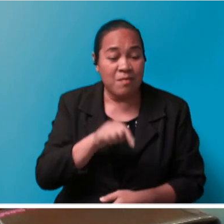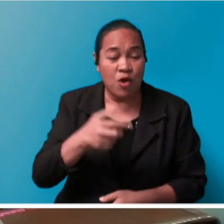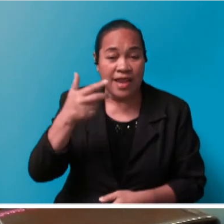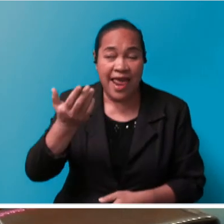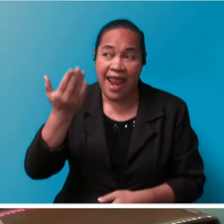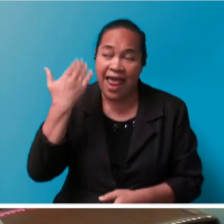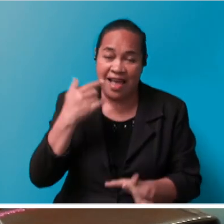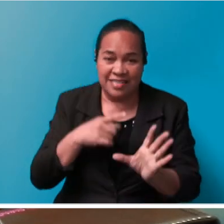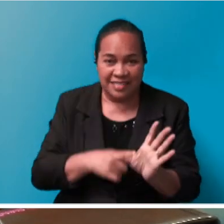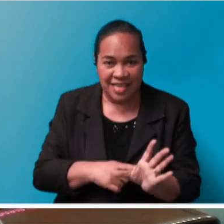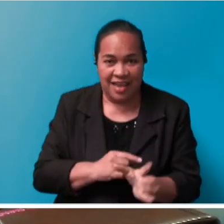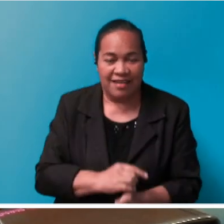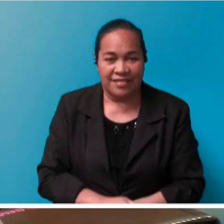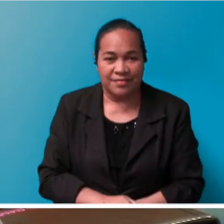last year.